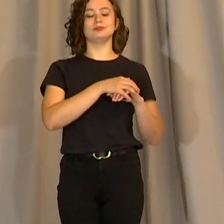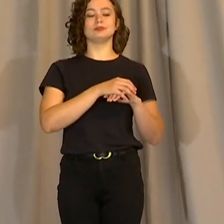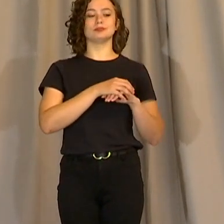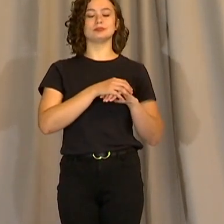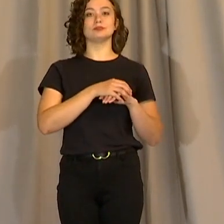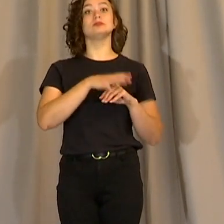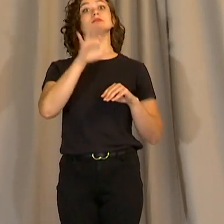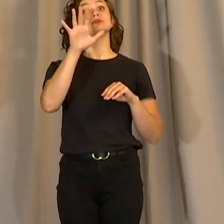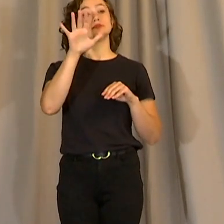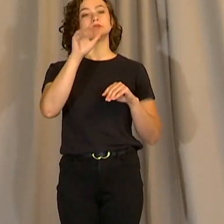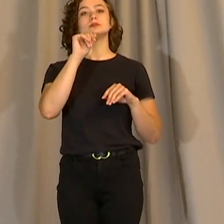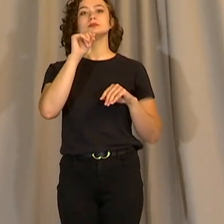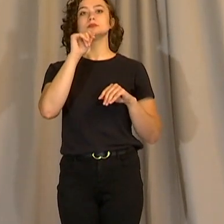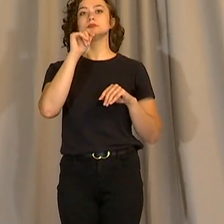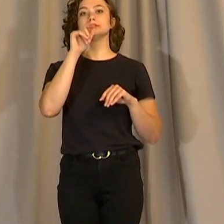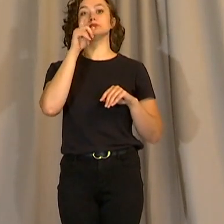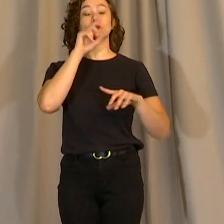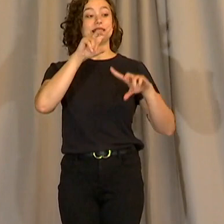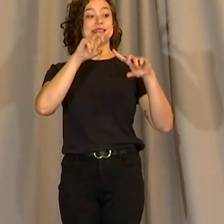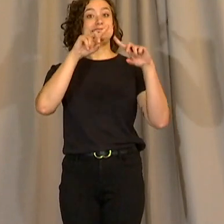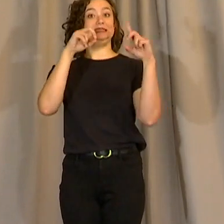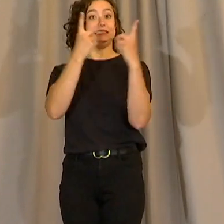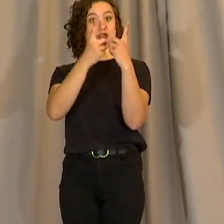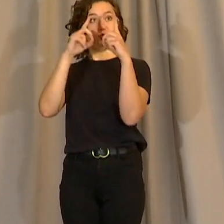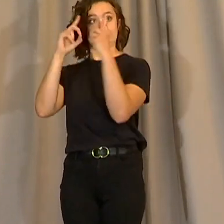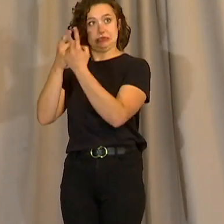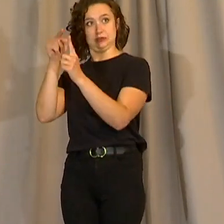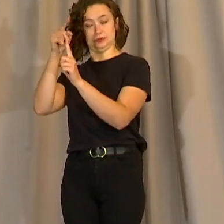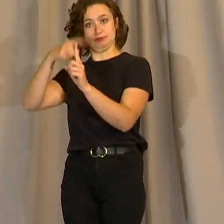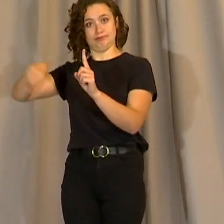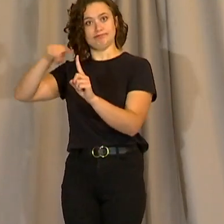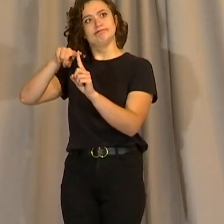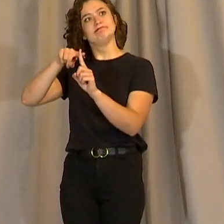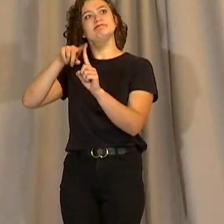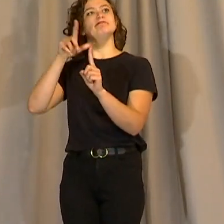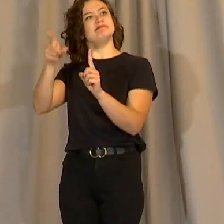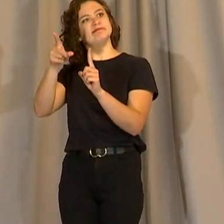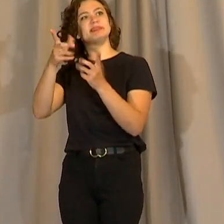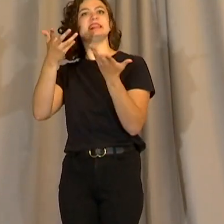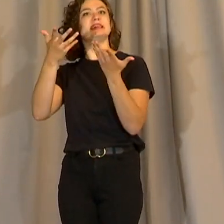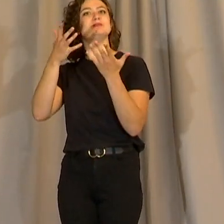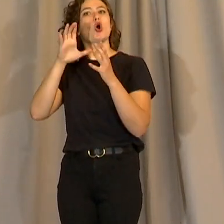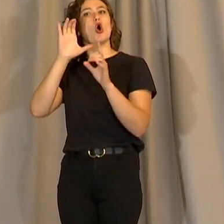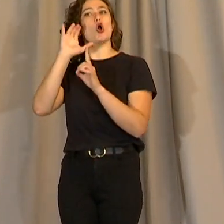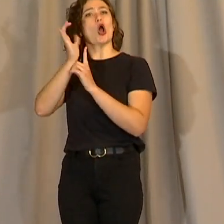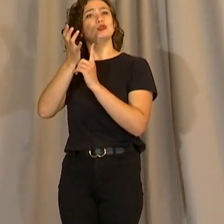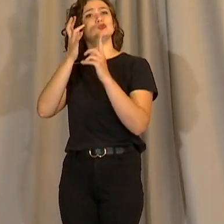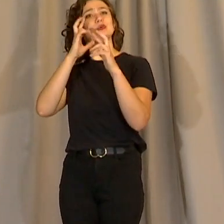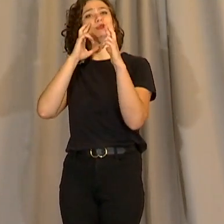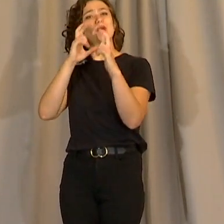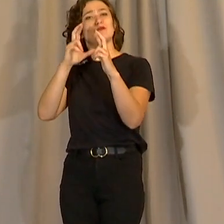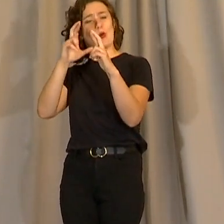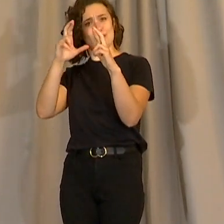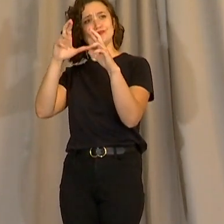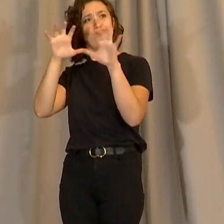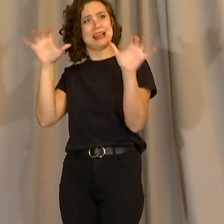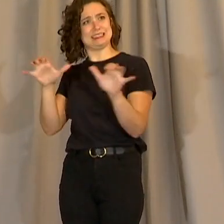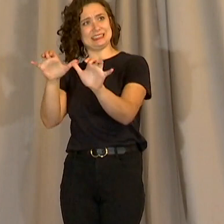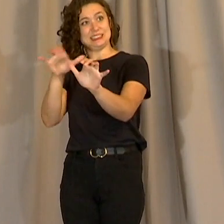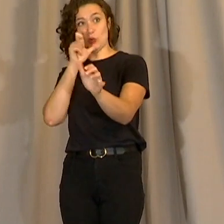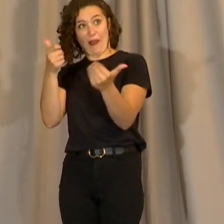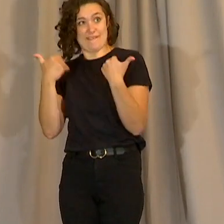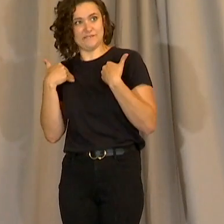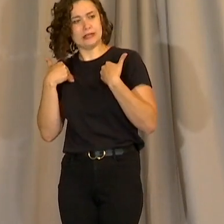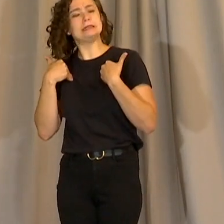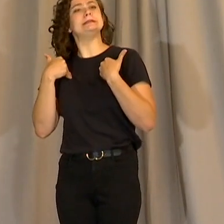have or are lacking culturally relevant, culturally respectful practices, do you have some thoughts in terms